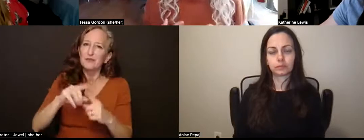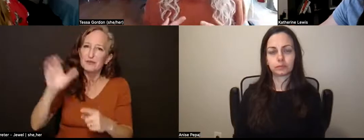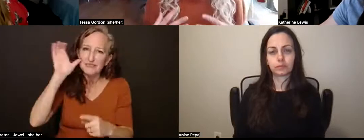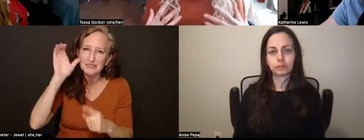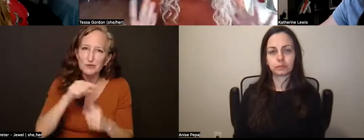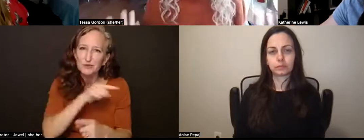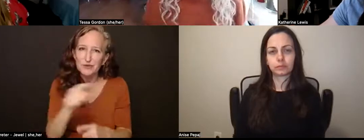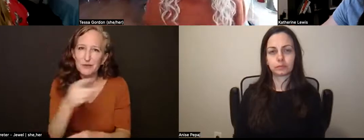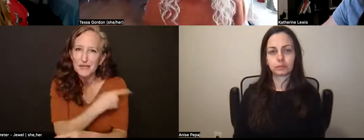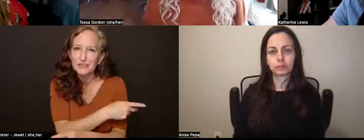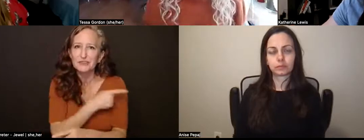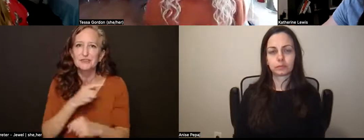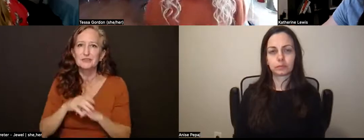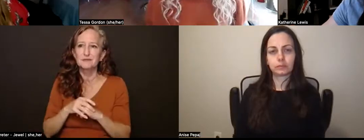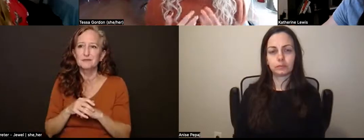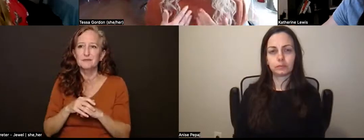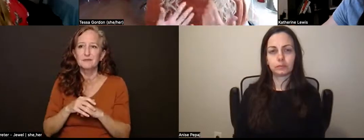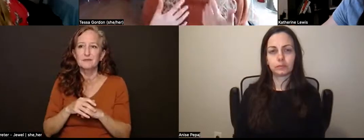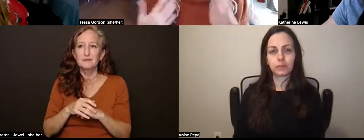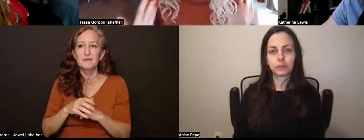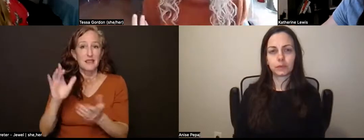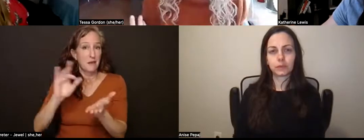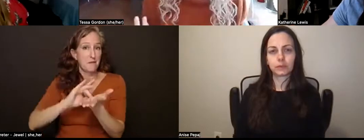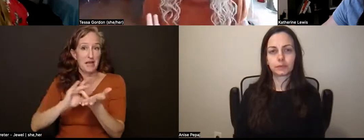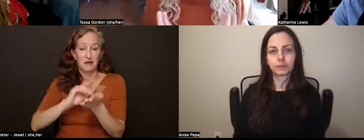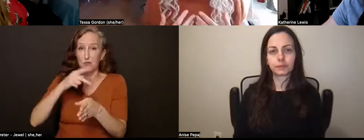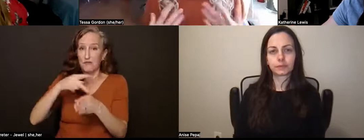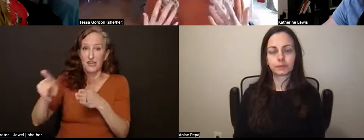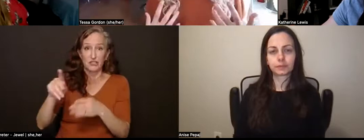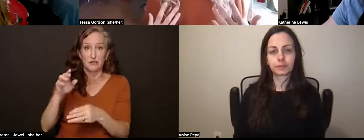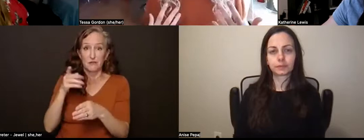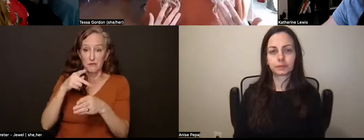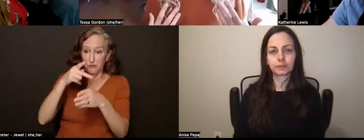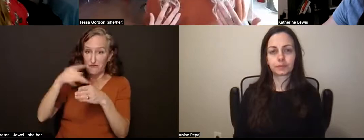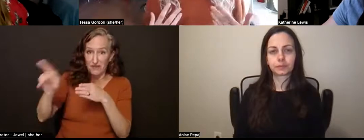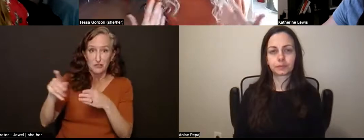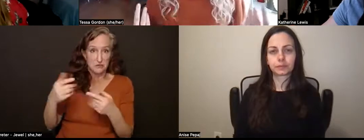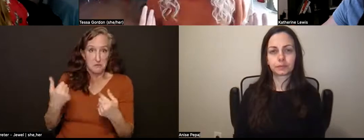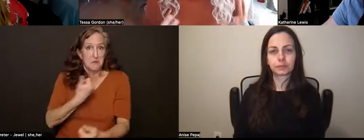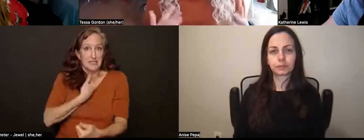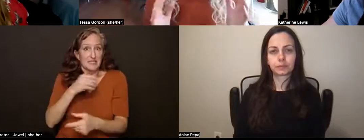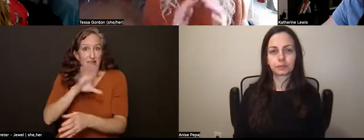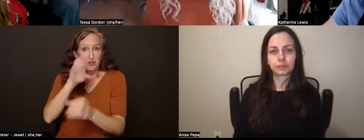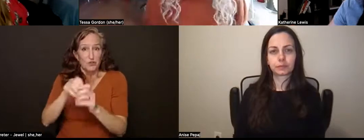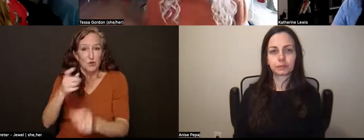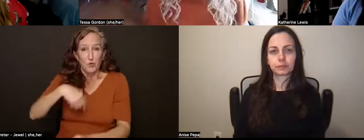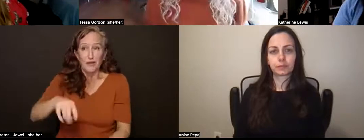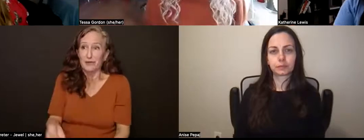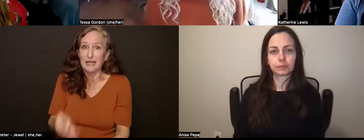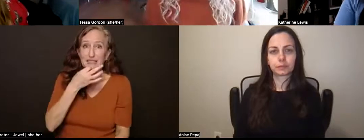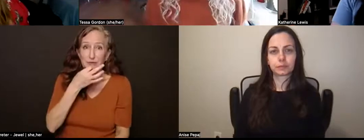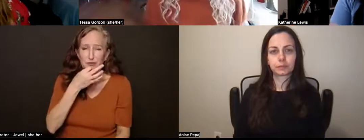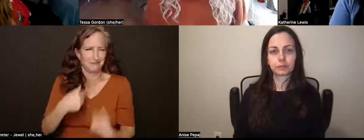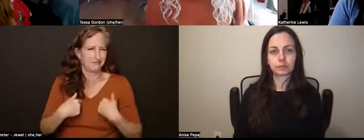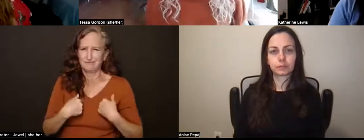mentality that the medical professional field, and I throw myself in there too, that we're the experts. I do not think of myself